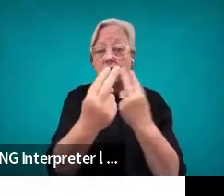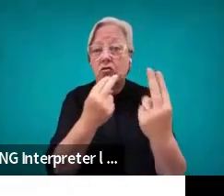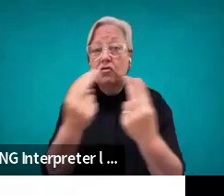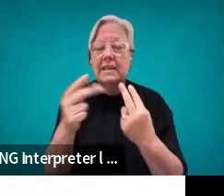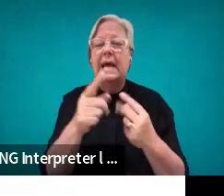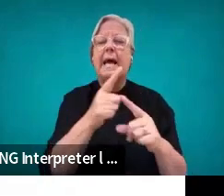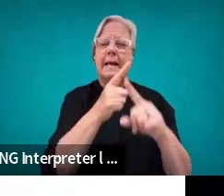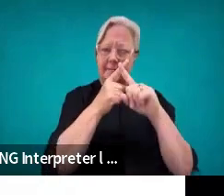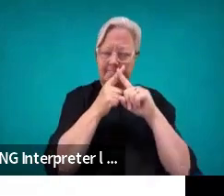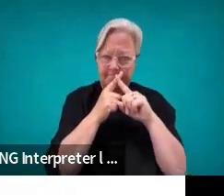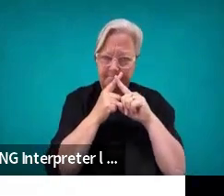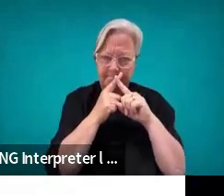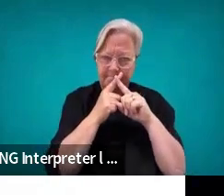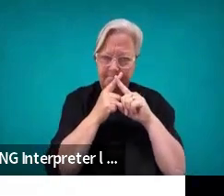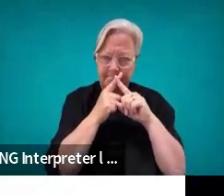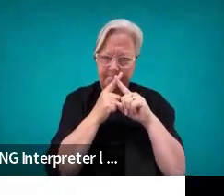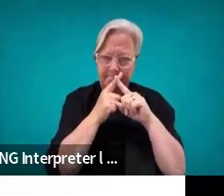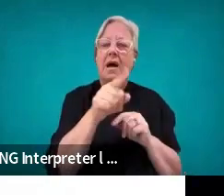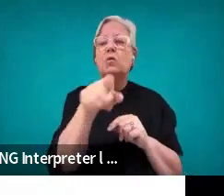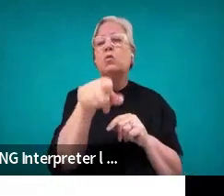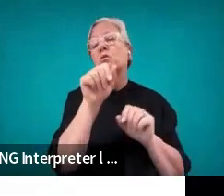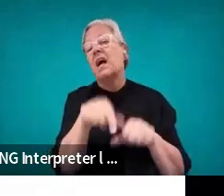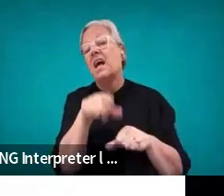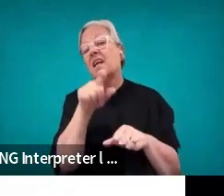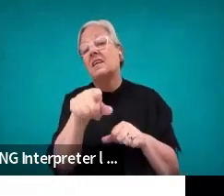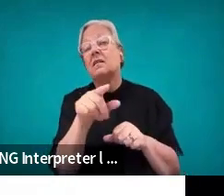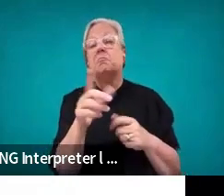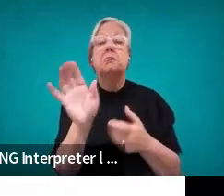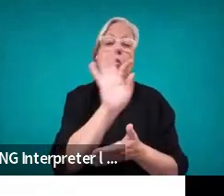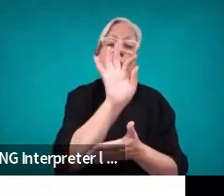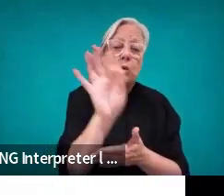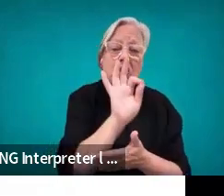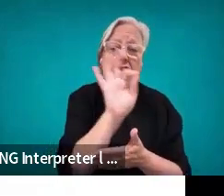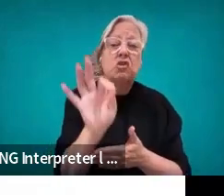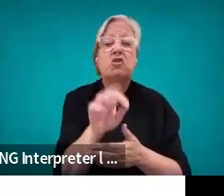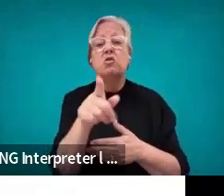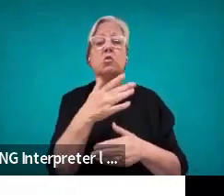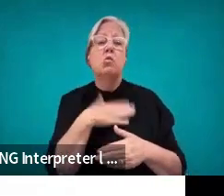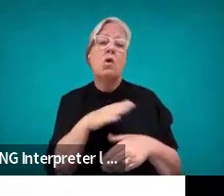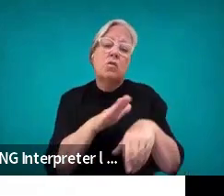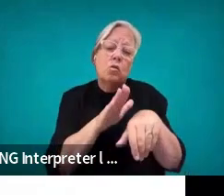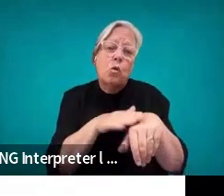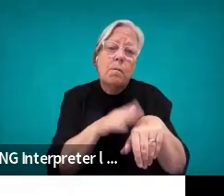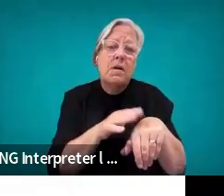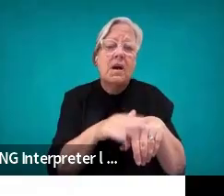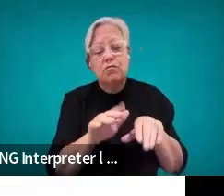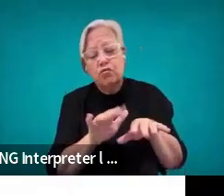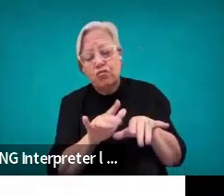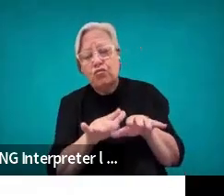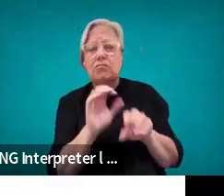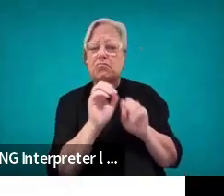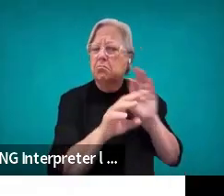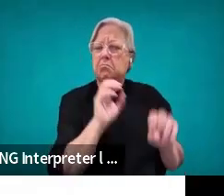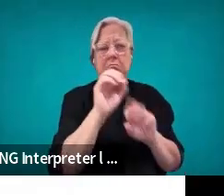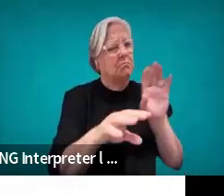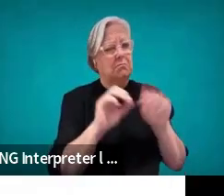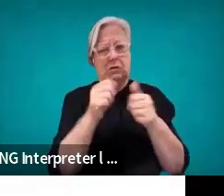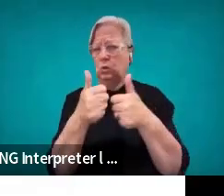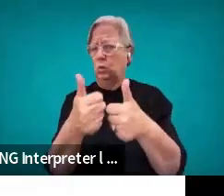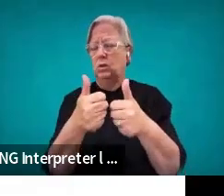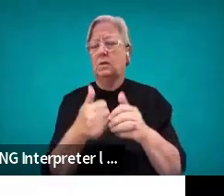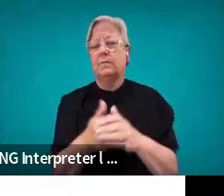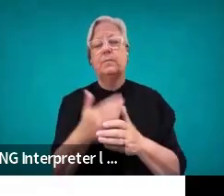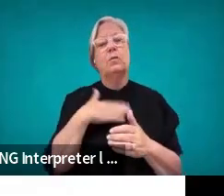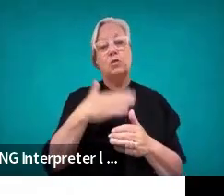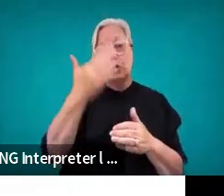of the webinar to add questions or comments to the chat or the Q&A box. We would actually love to know where you are joining